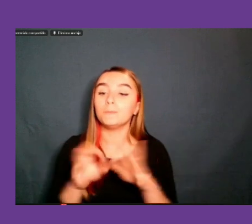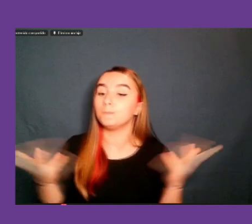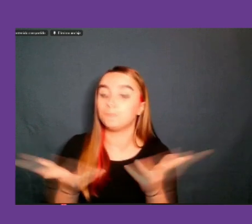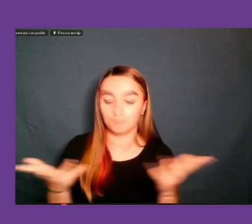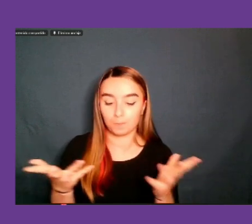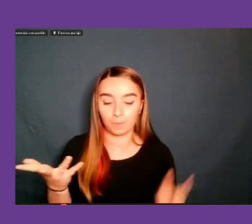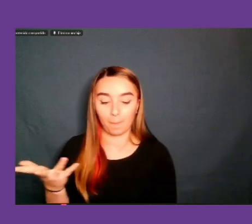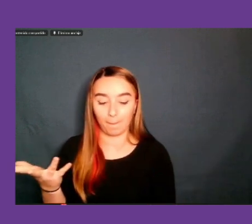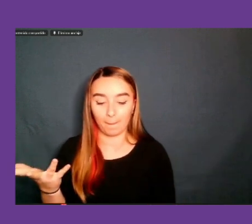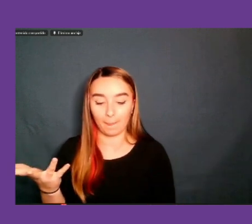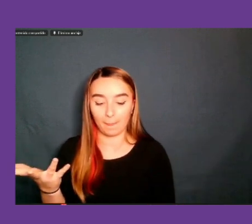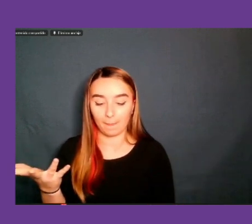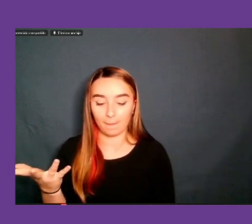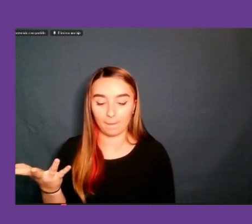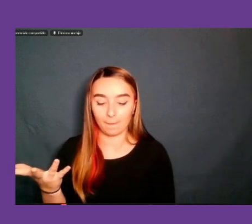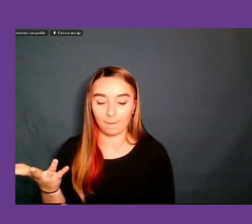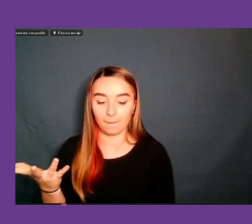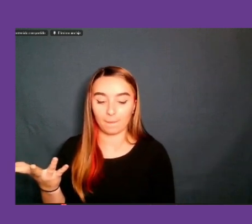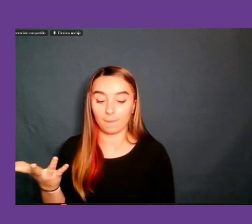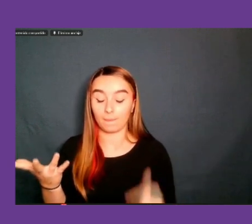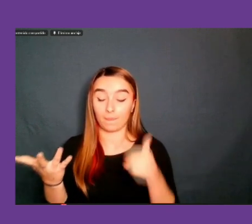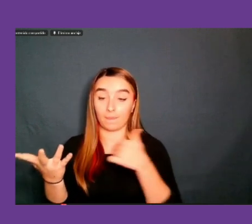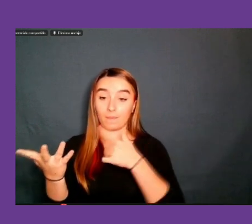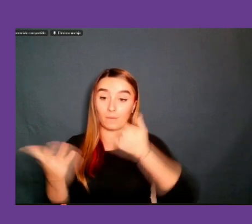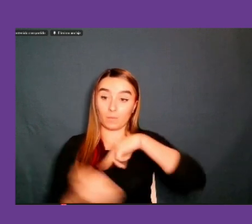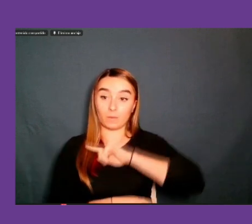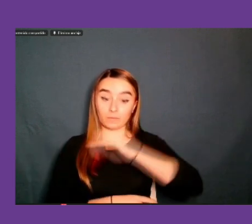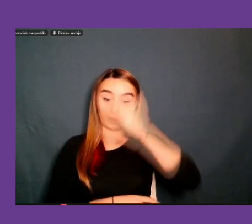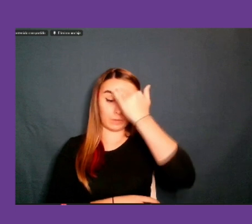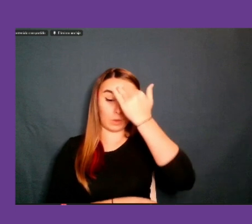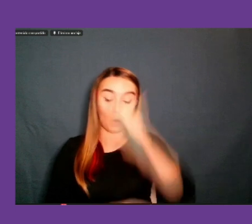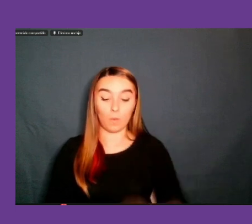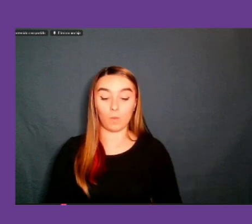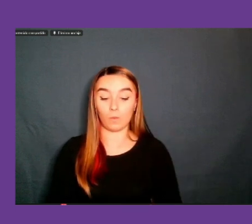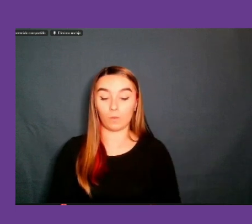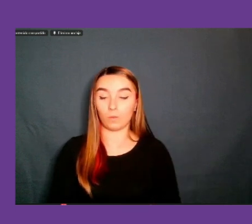that we know these shortcomings, this kind of